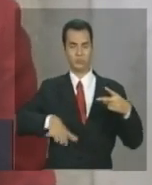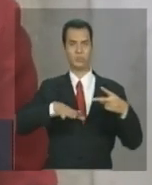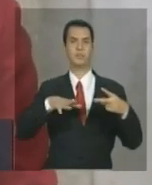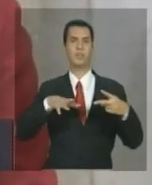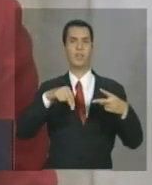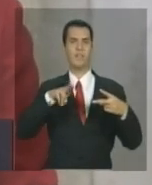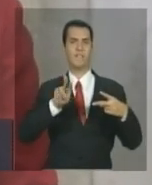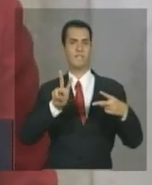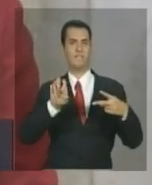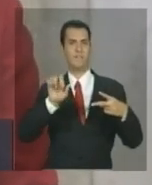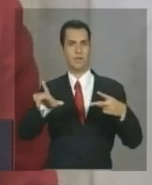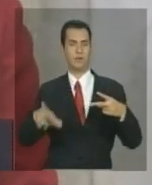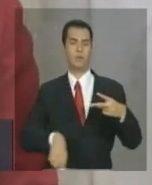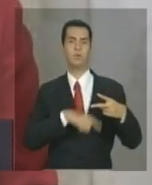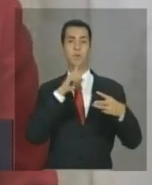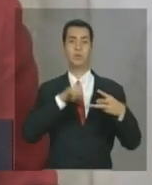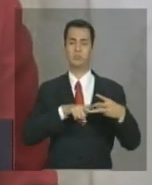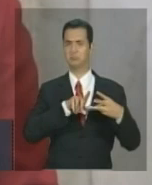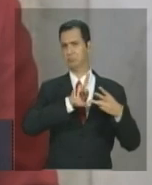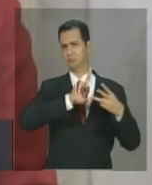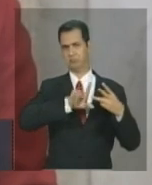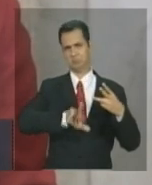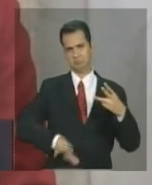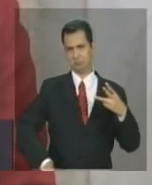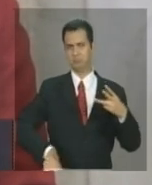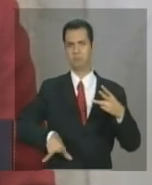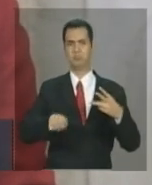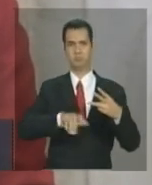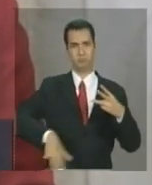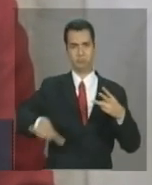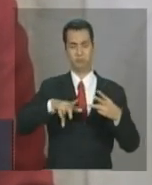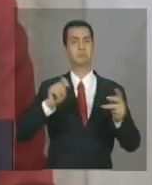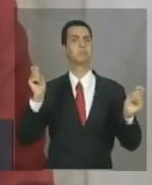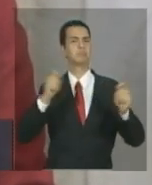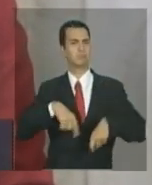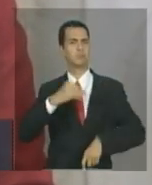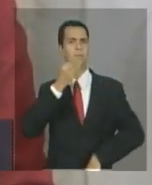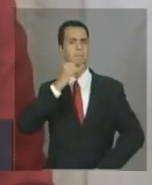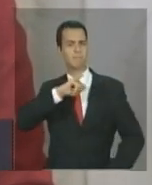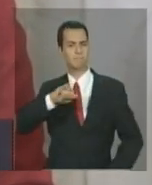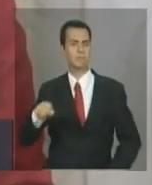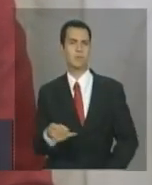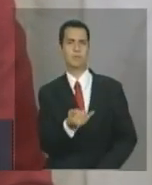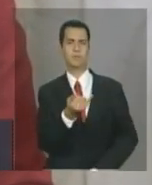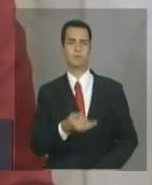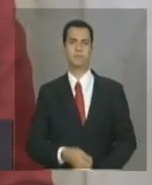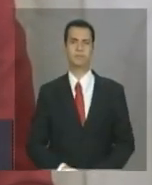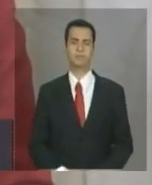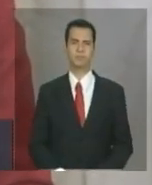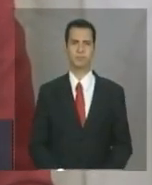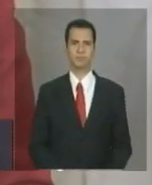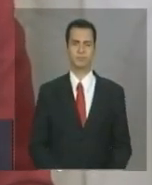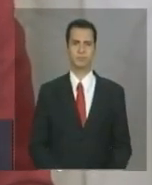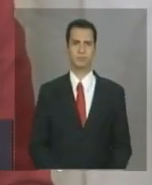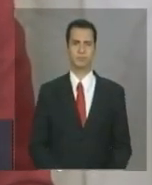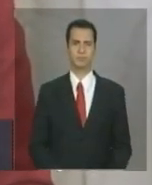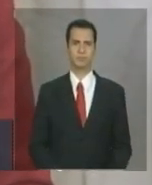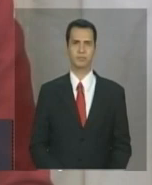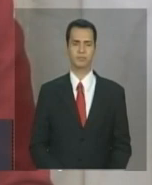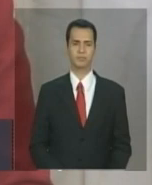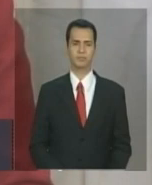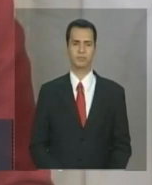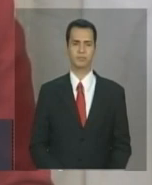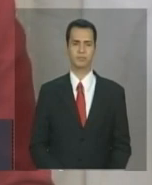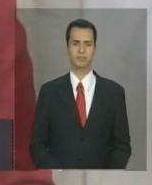naval, em vários outros, grandes oportunidades. Highlight the opportunities available in areas such as the defense arena and